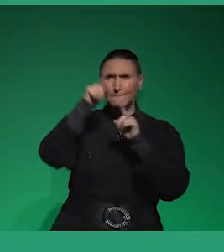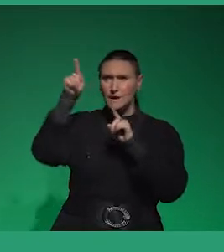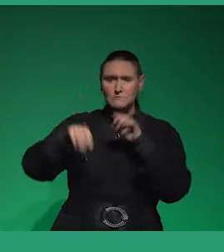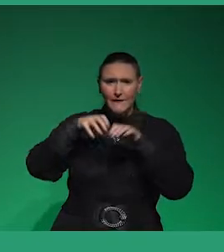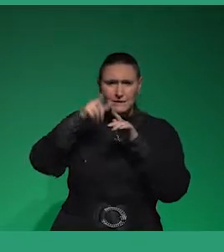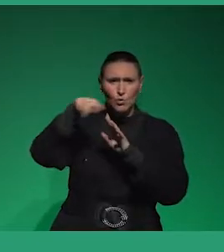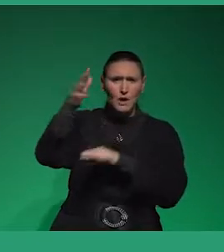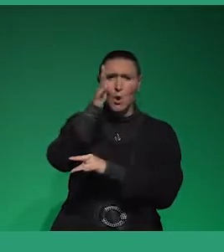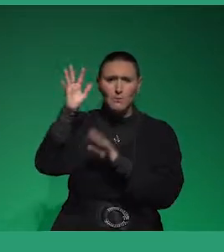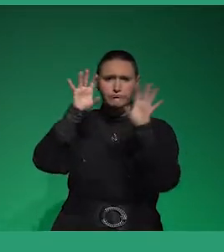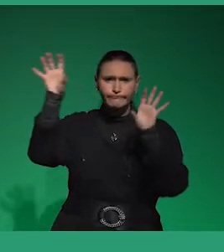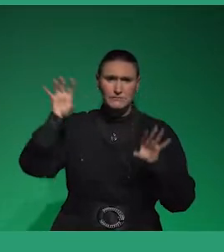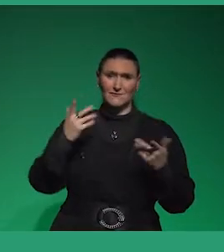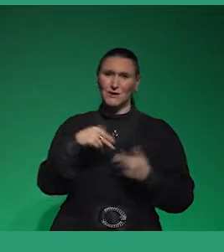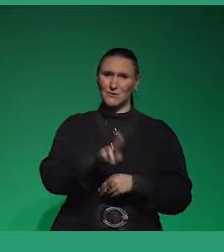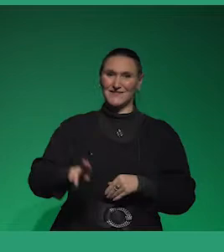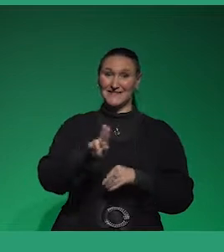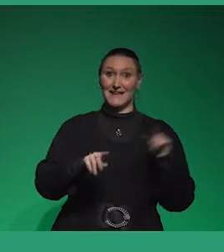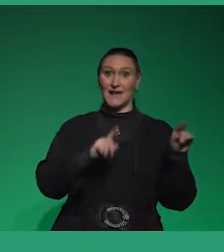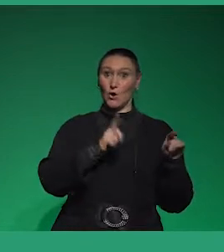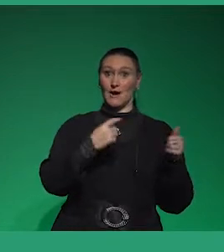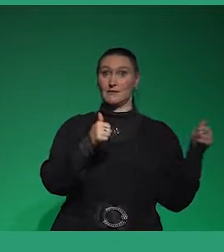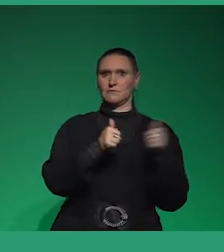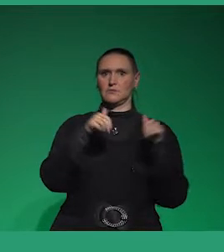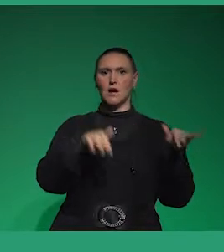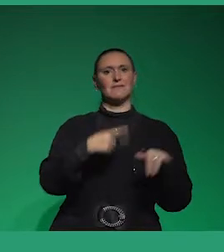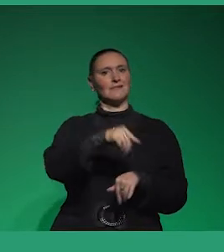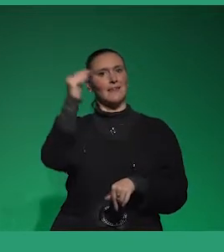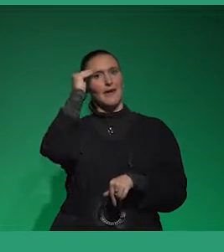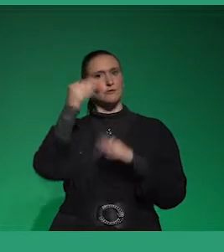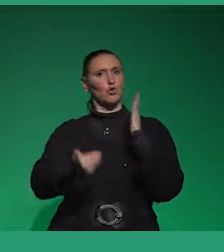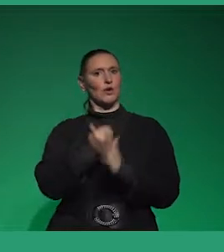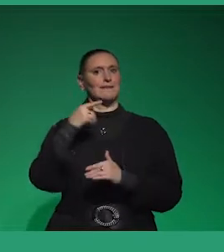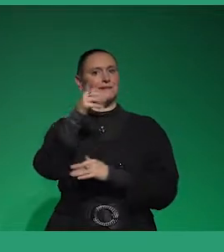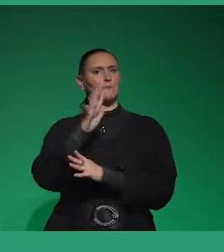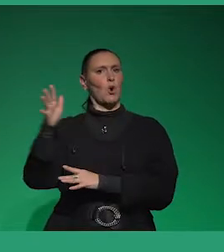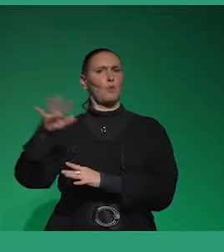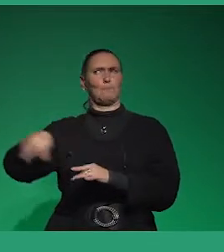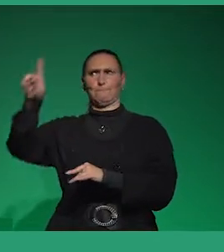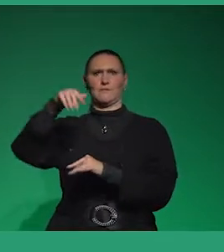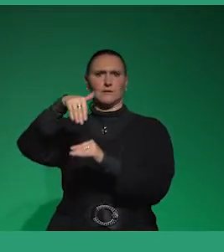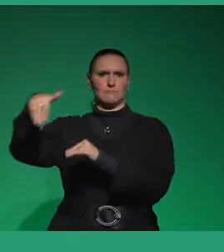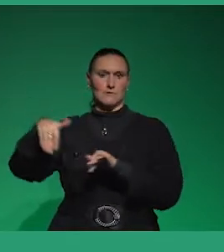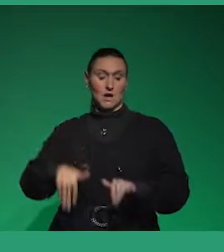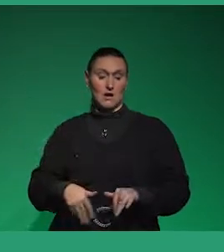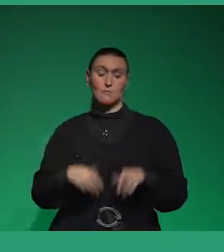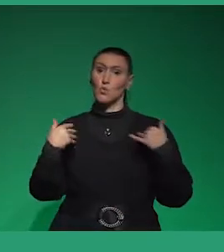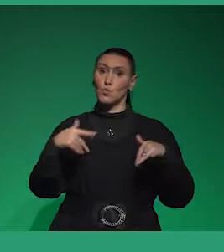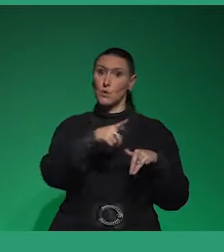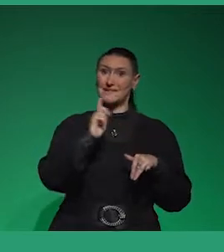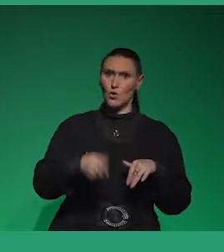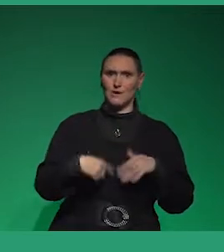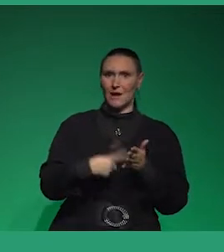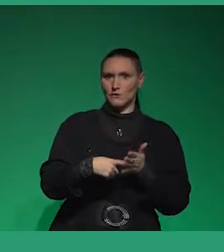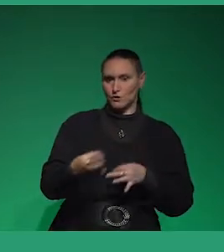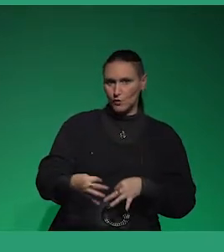local university that is learning about these trees over there. Fieldwork can also be challenging. Some of the sites